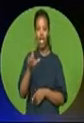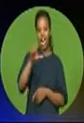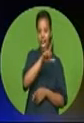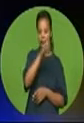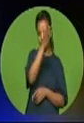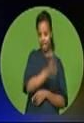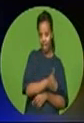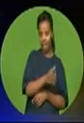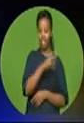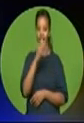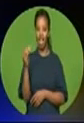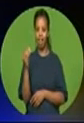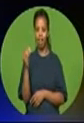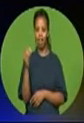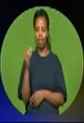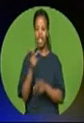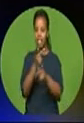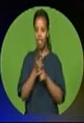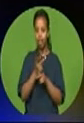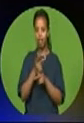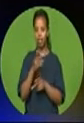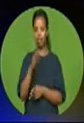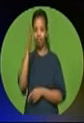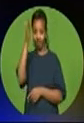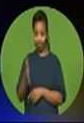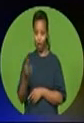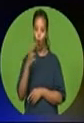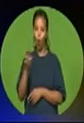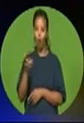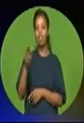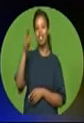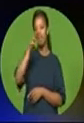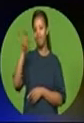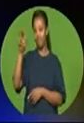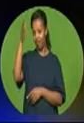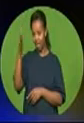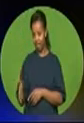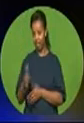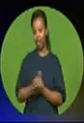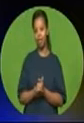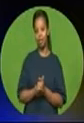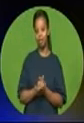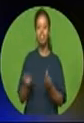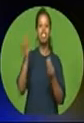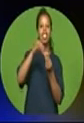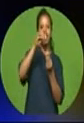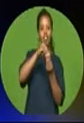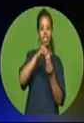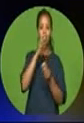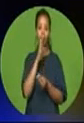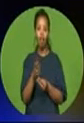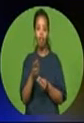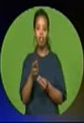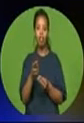side, and the credit side or right side. The increases